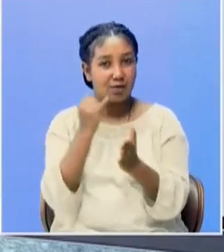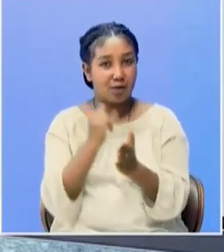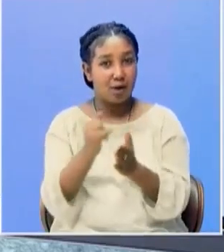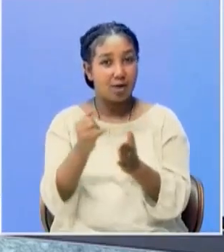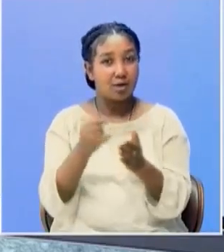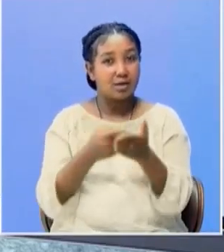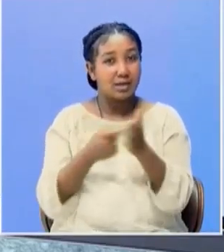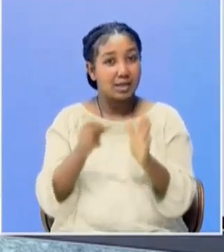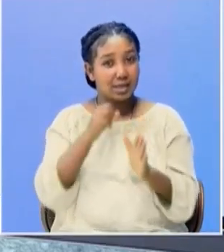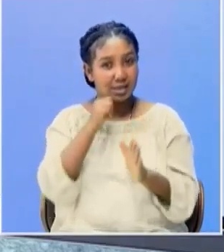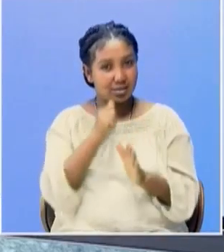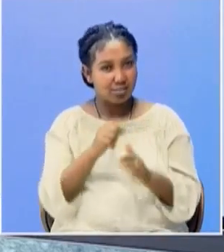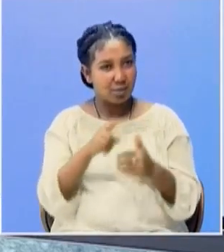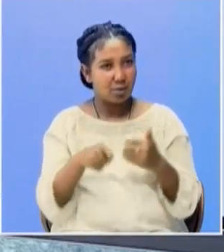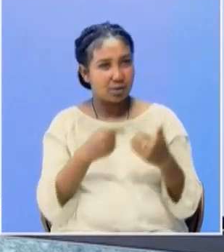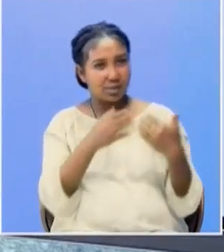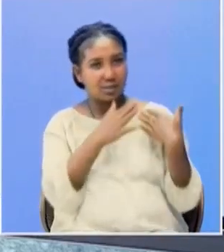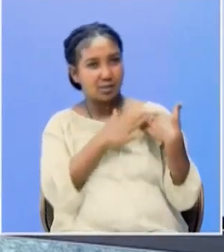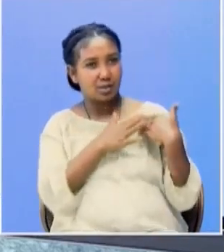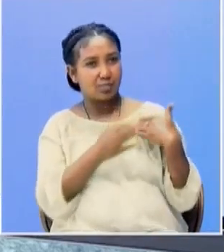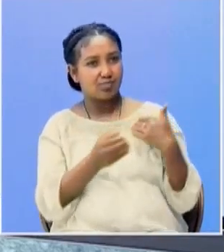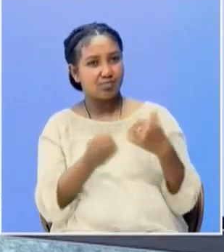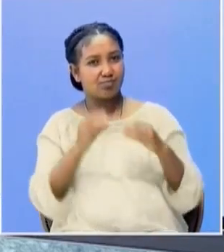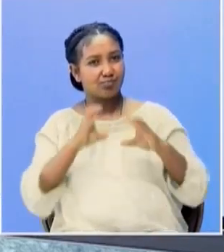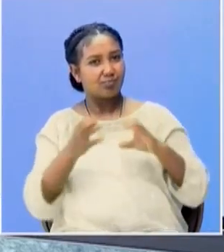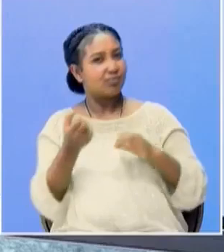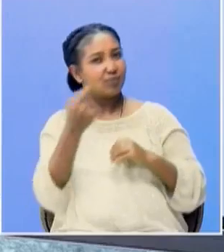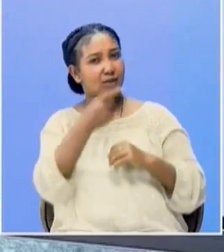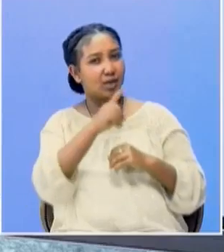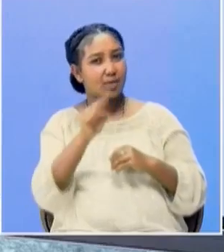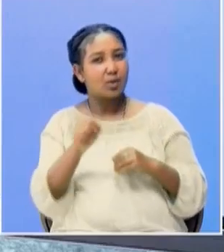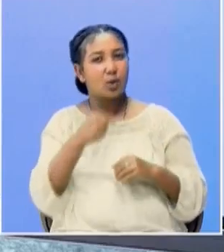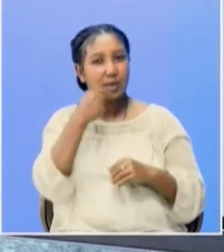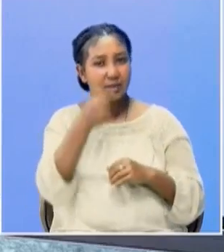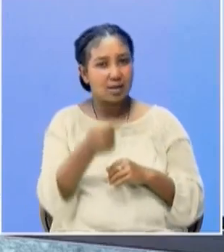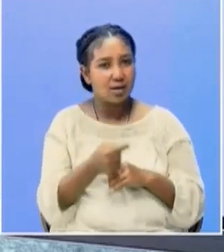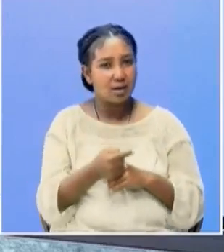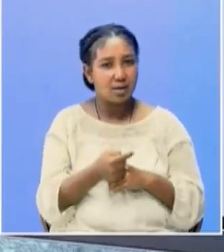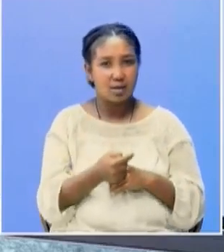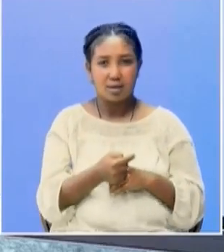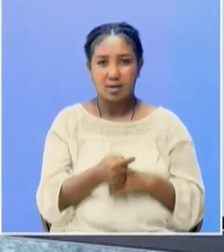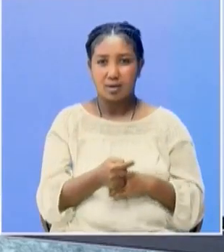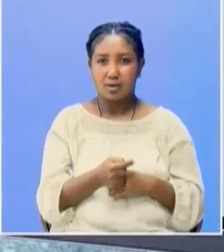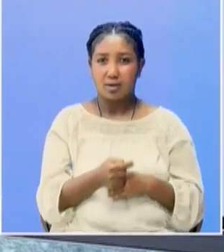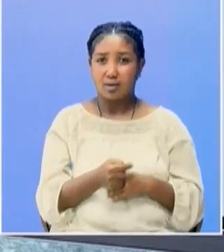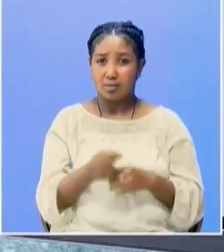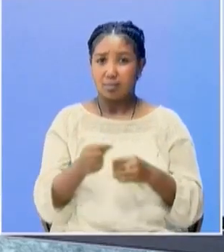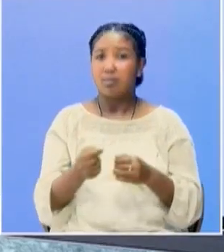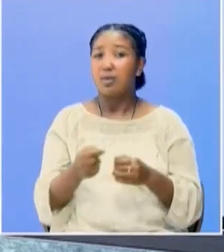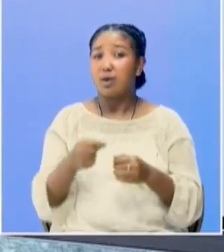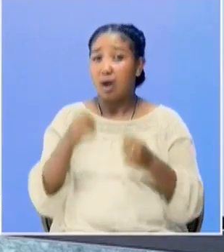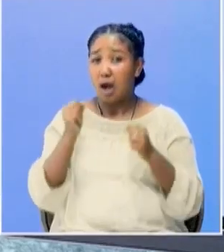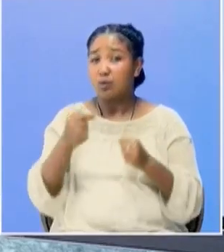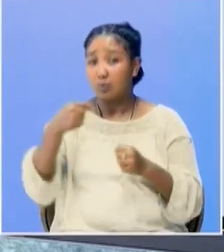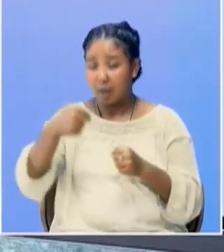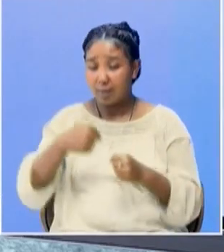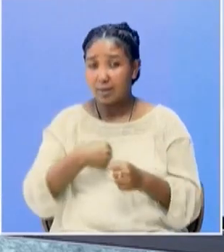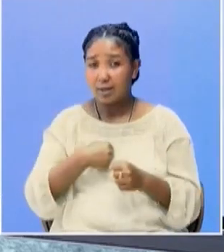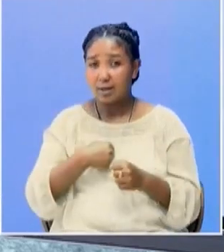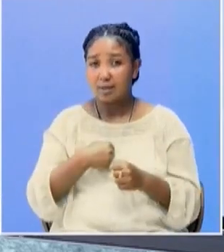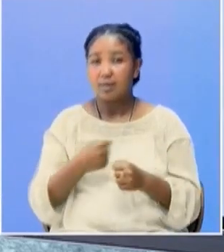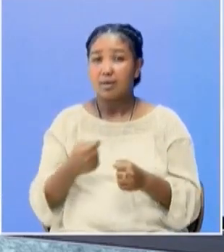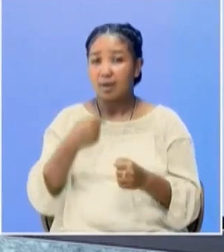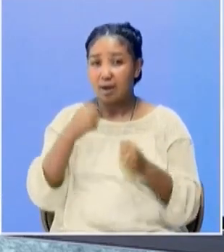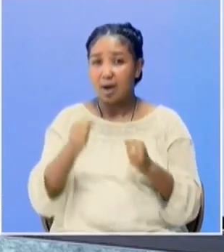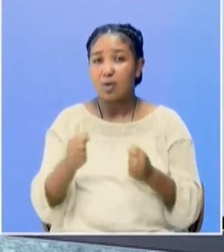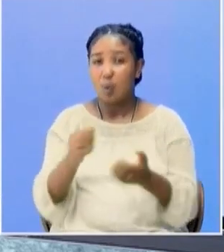not clear about the subject that we are teaching you, you can say, can you tell me? Can